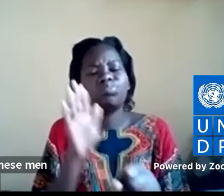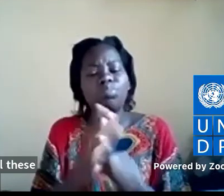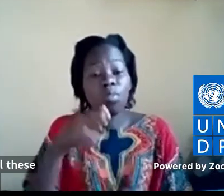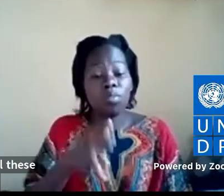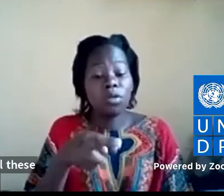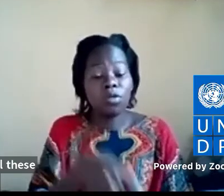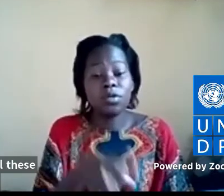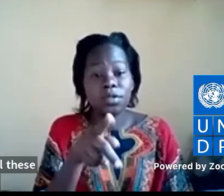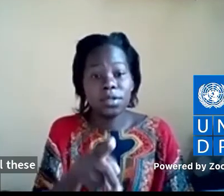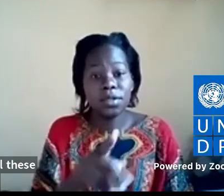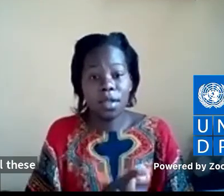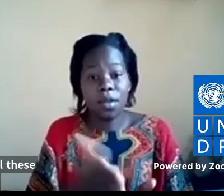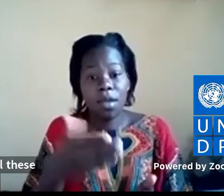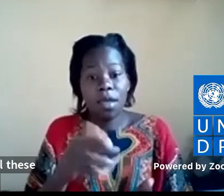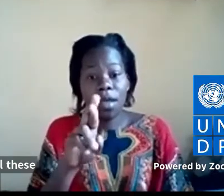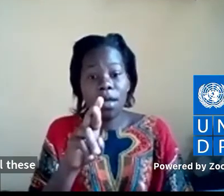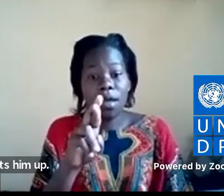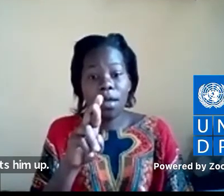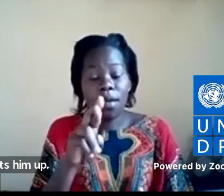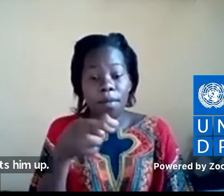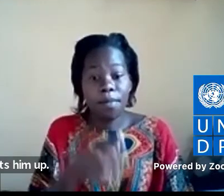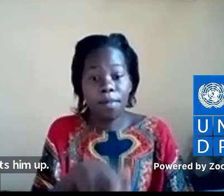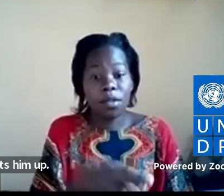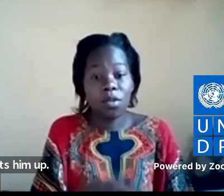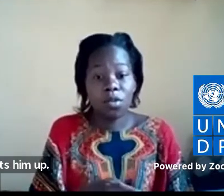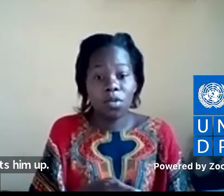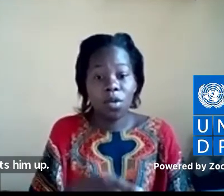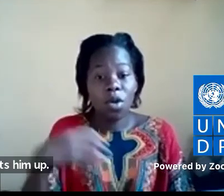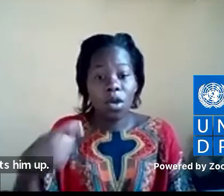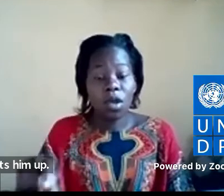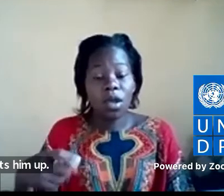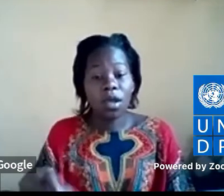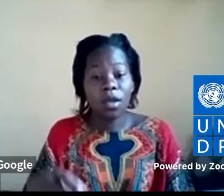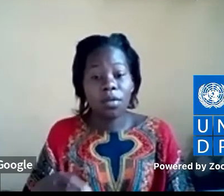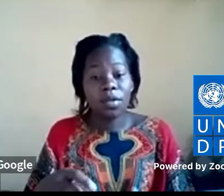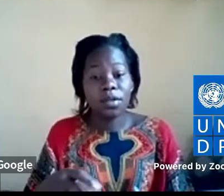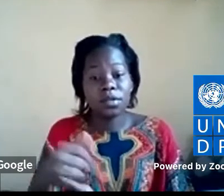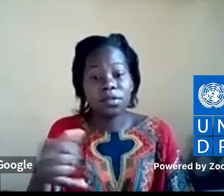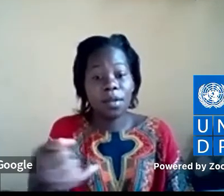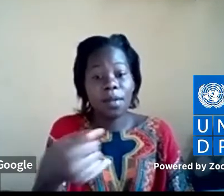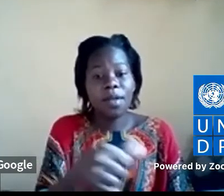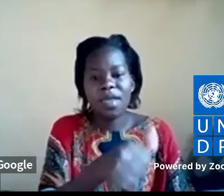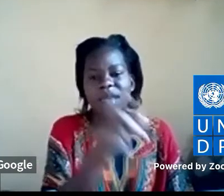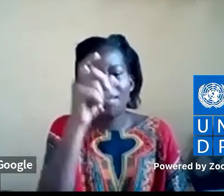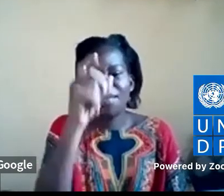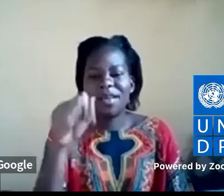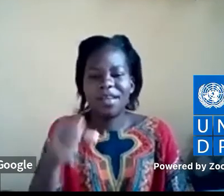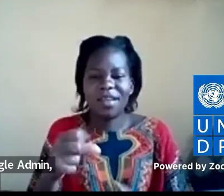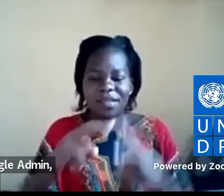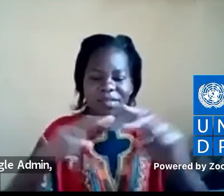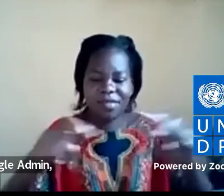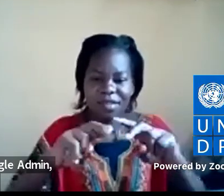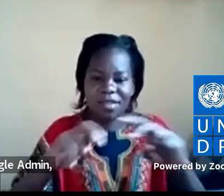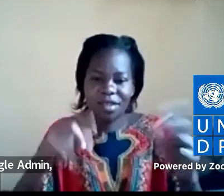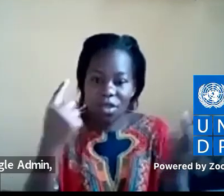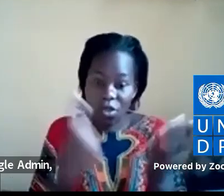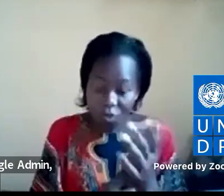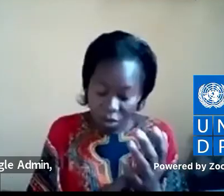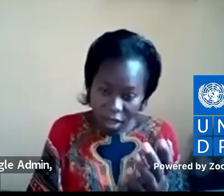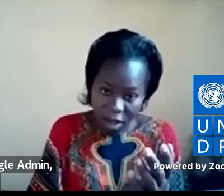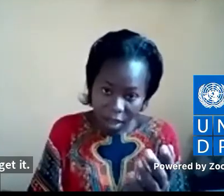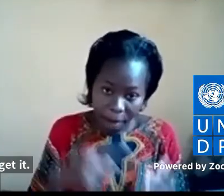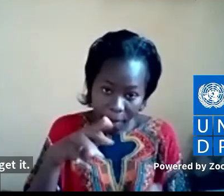mineral currency map. It's a public document. Anyone can type on Google, Uganda mineral currency map, you'll get it. Or